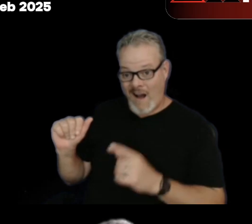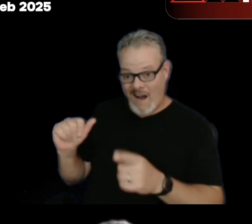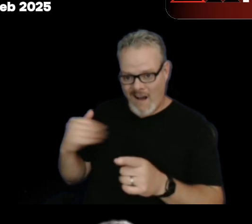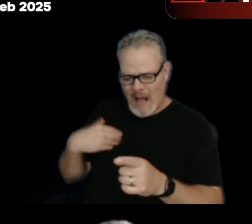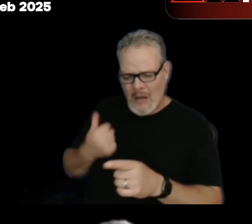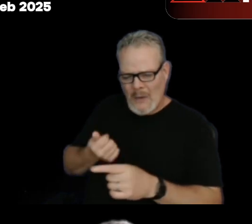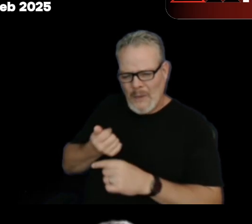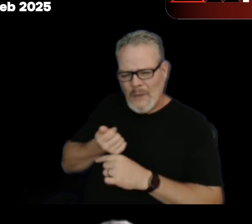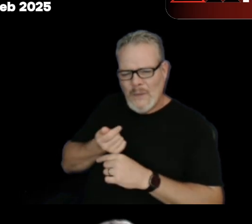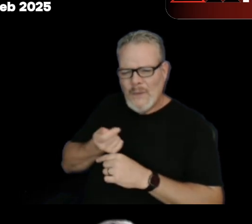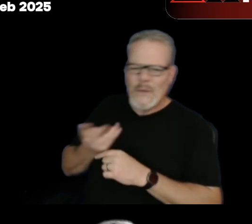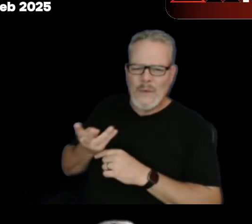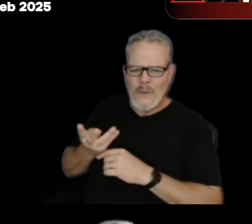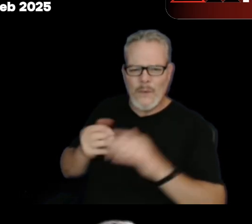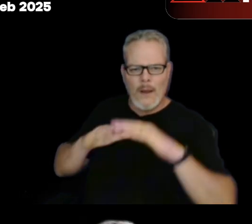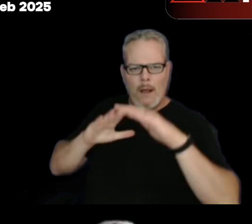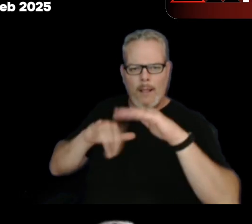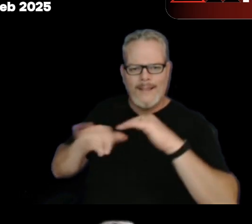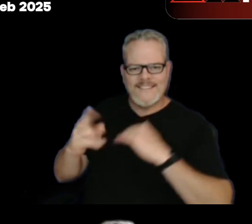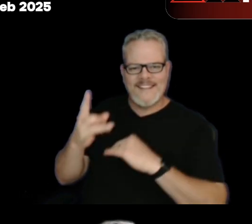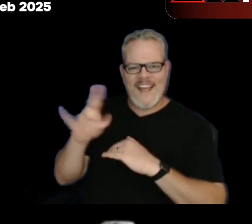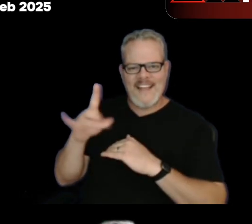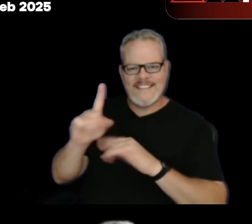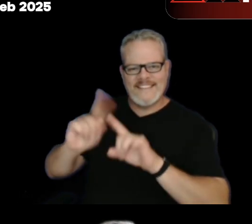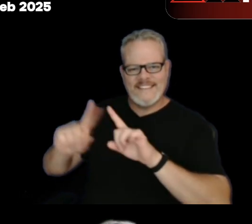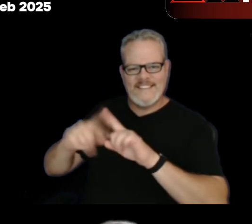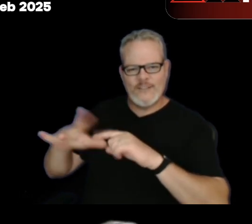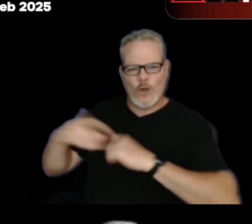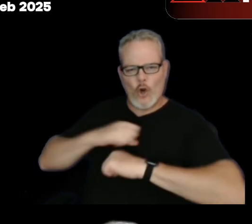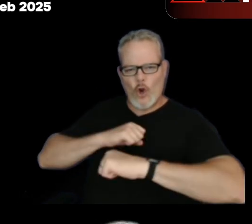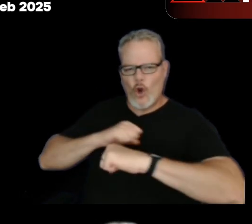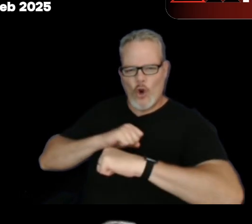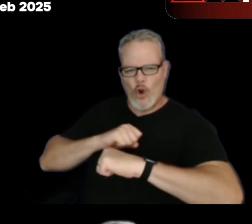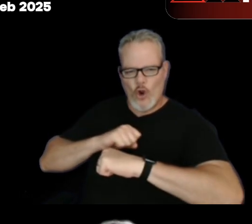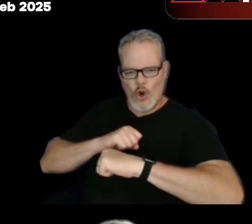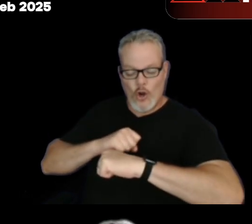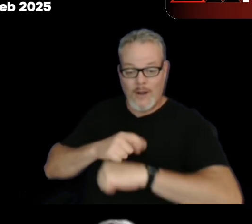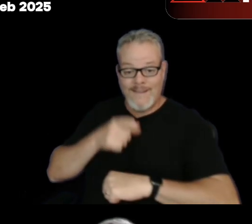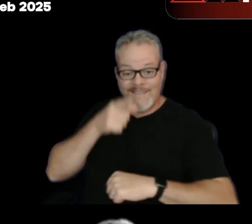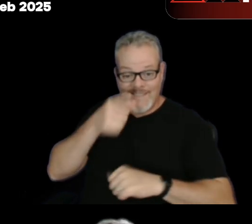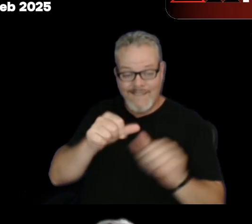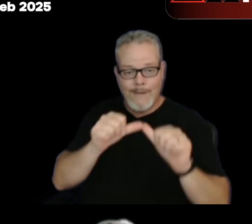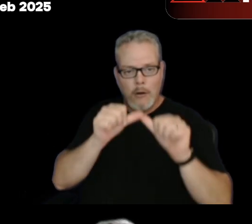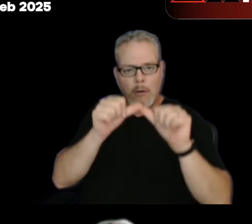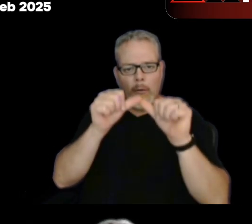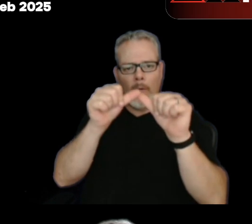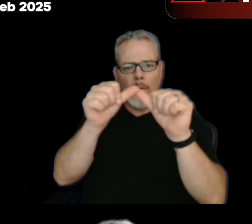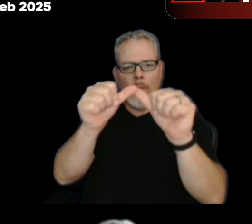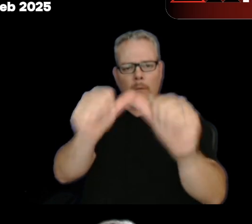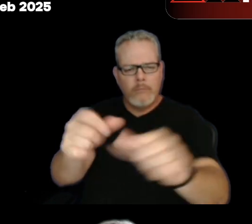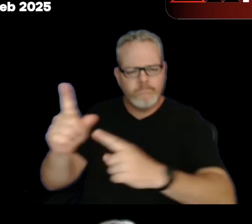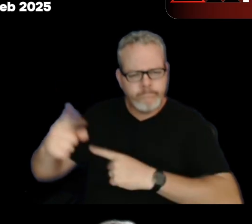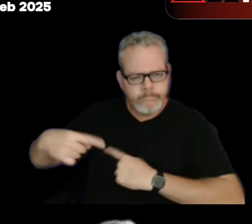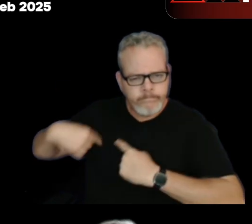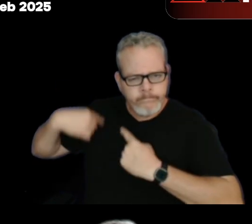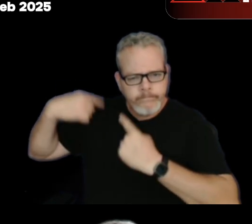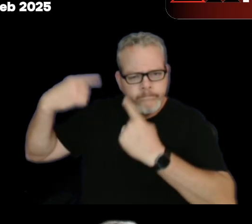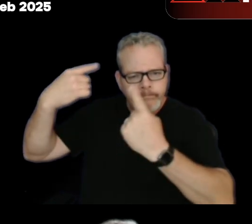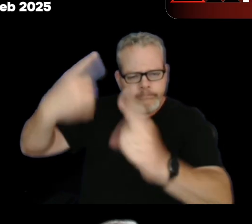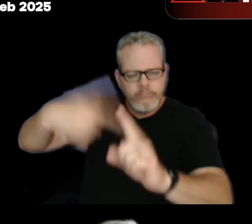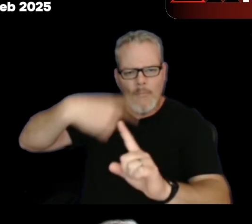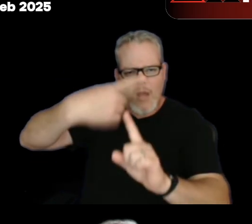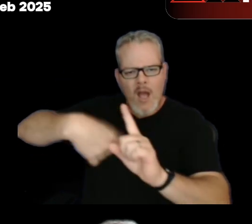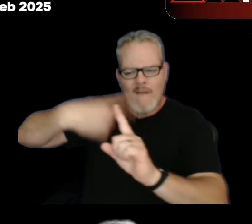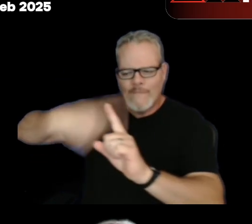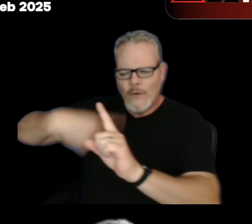events. This falls within this long-term pattern of low earthquakes each month ever since the 2022